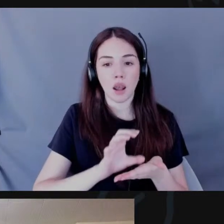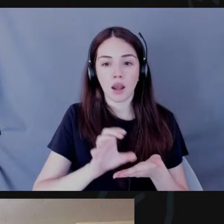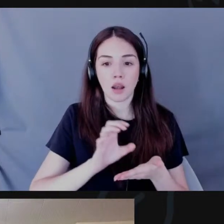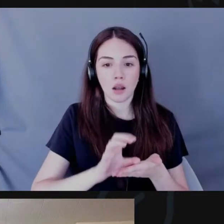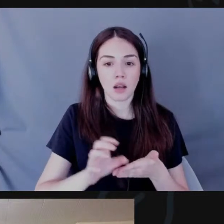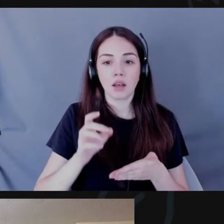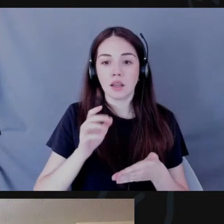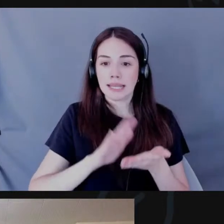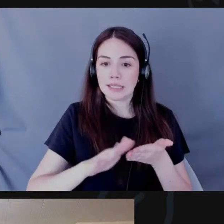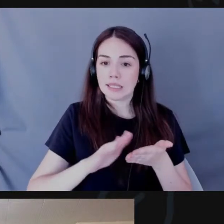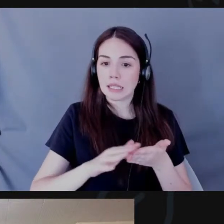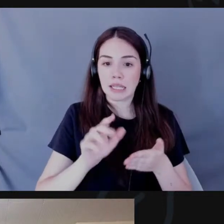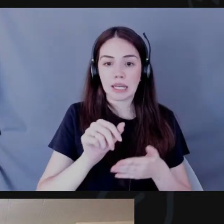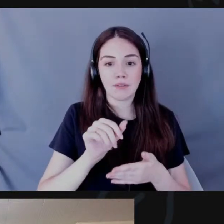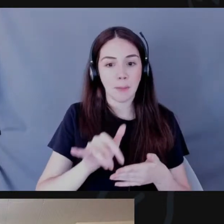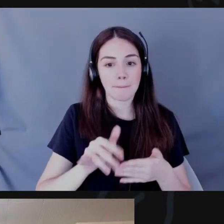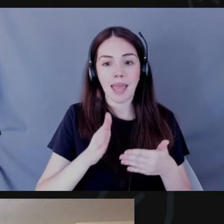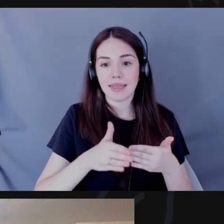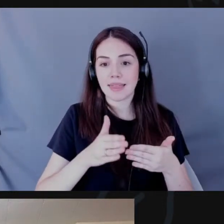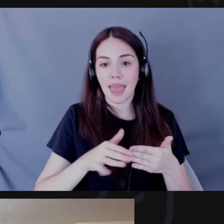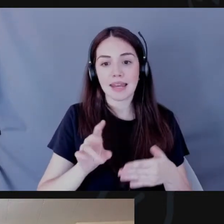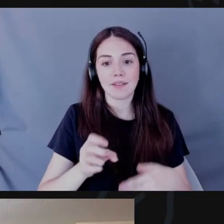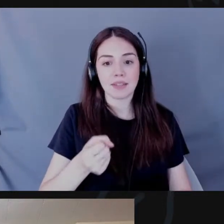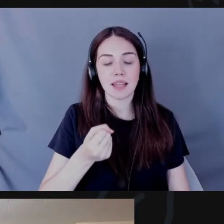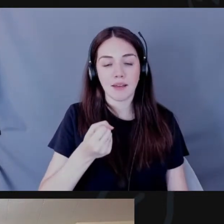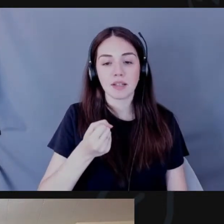movement at the end of the 70s.